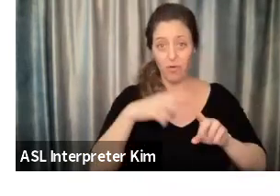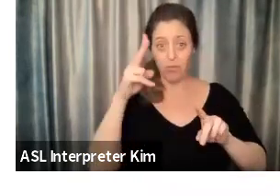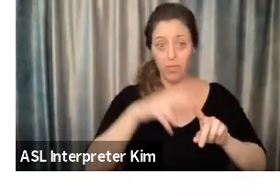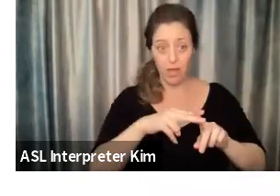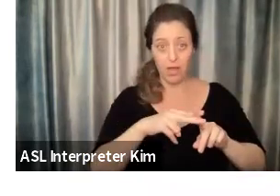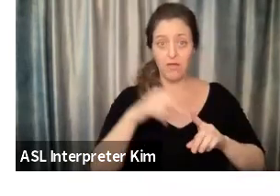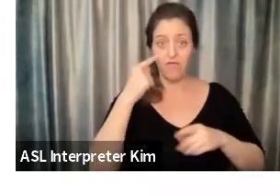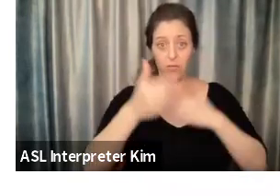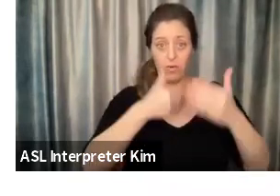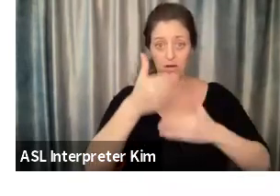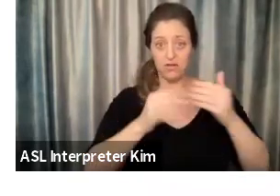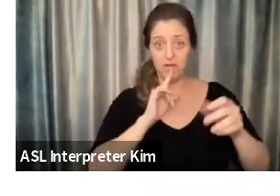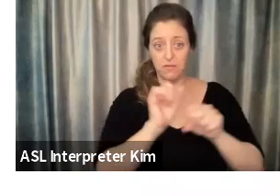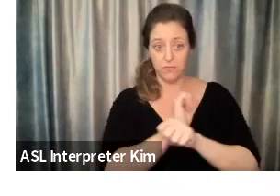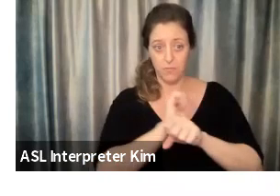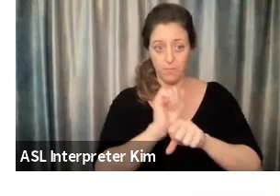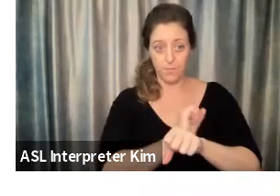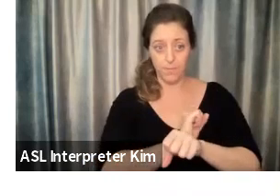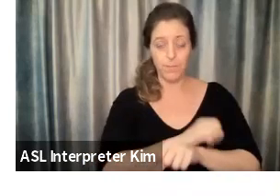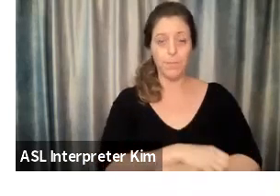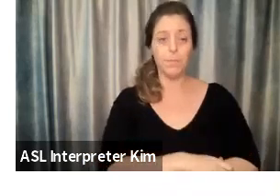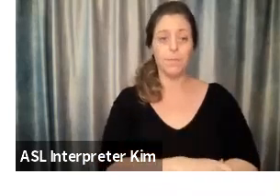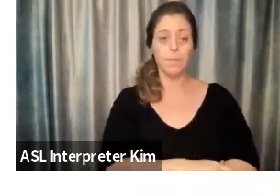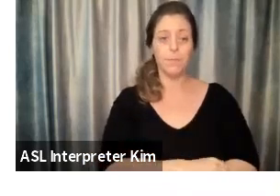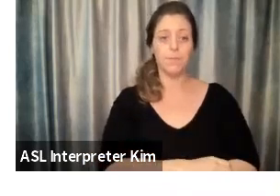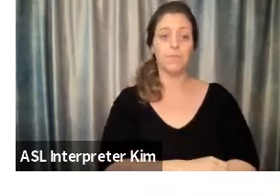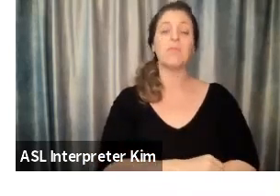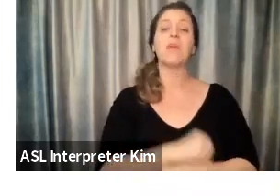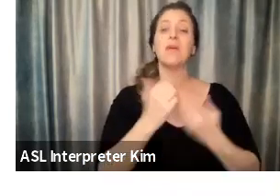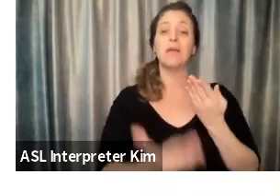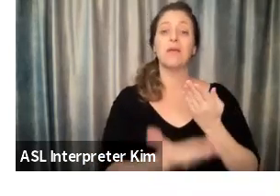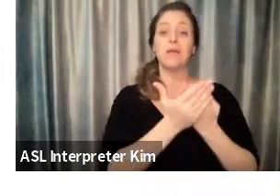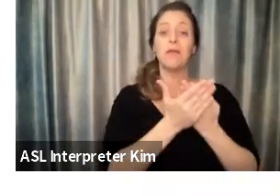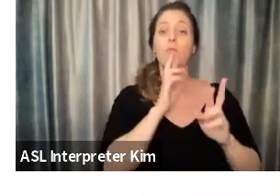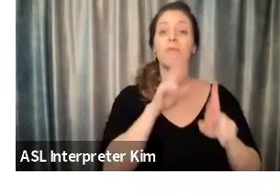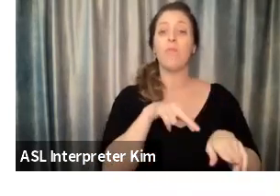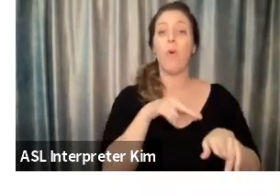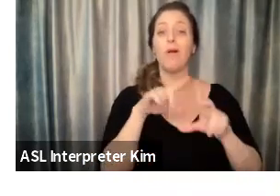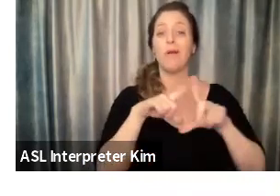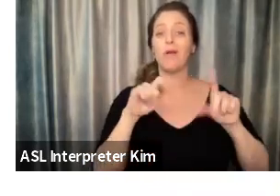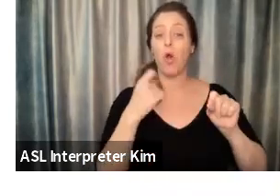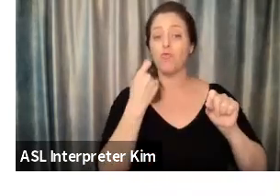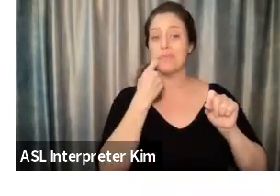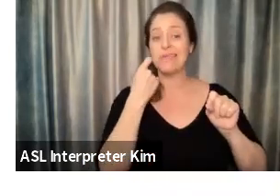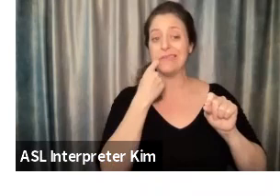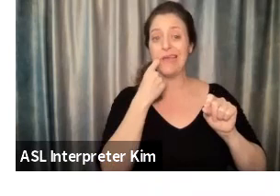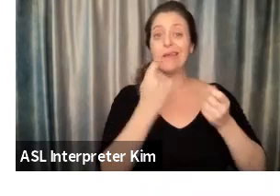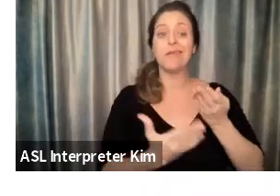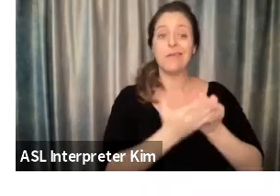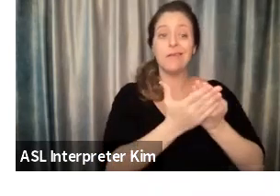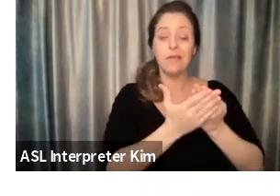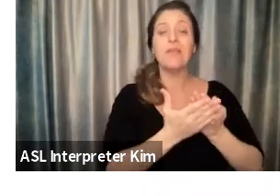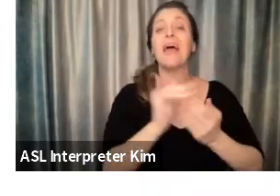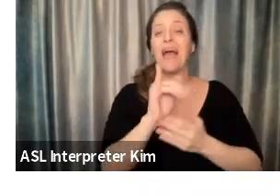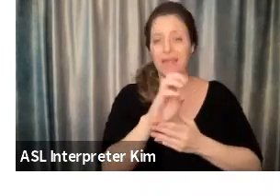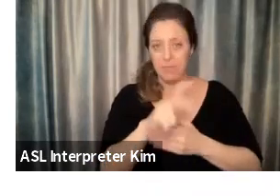to process it, the application, you need to have the most current report card. And if the student has an IEP, we also need